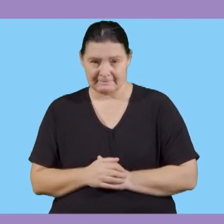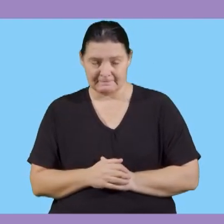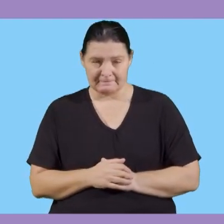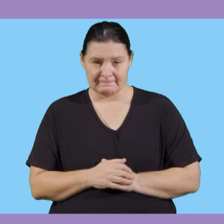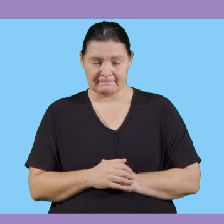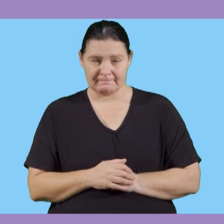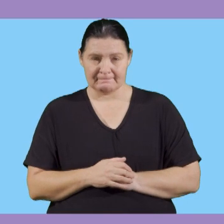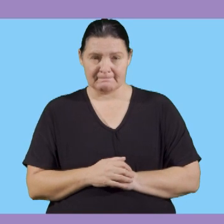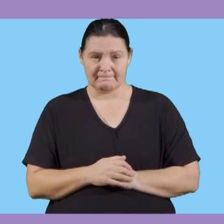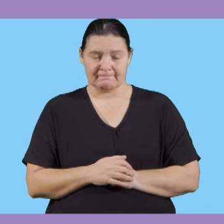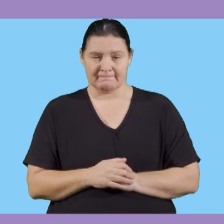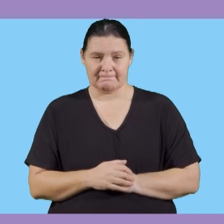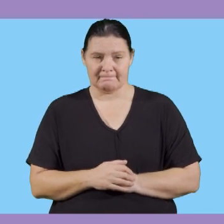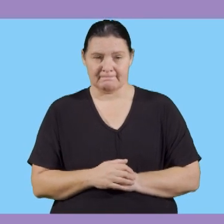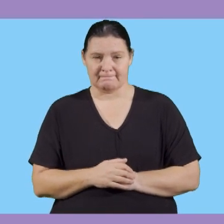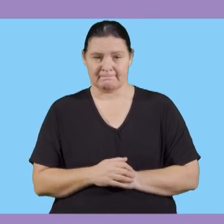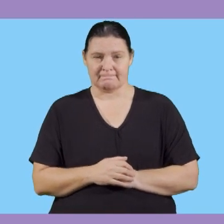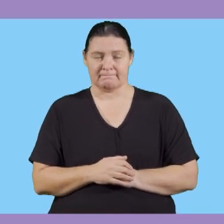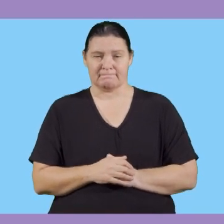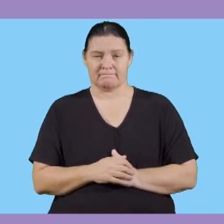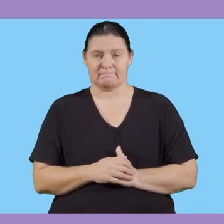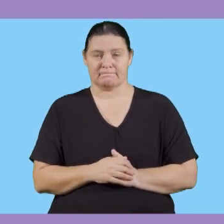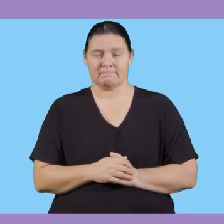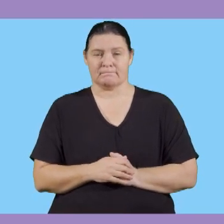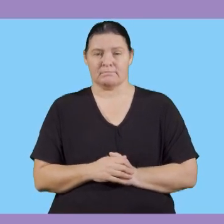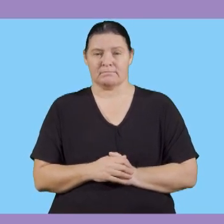is to 1 pilot.